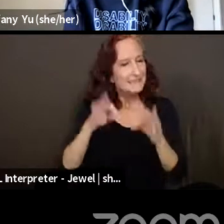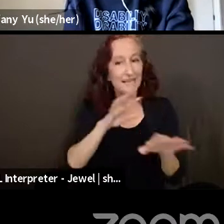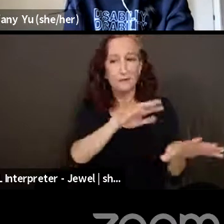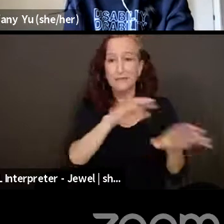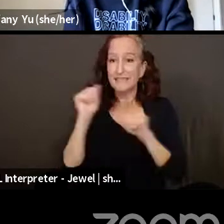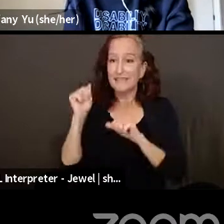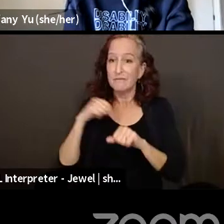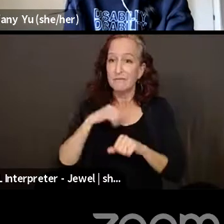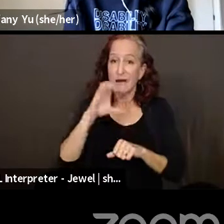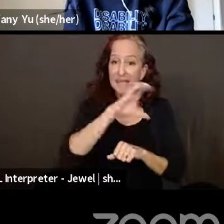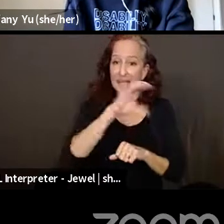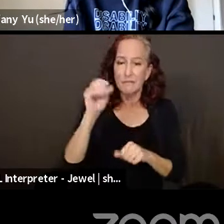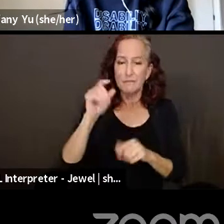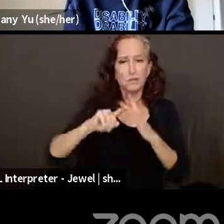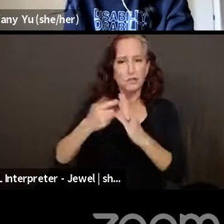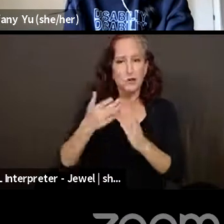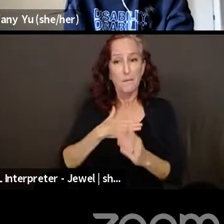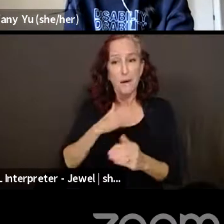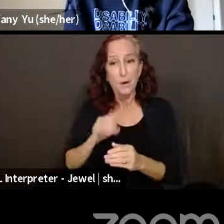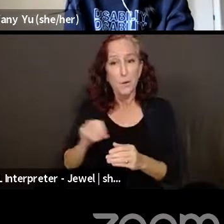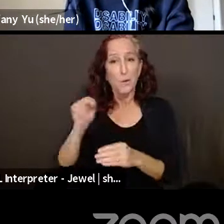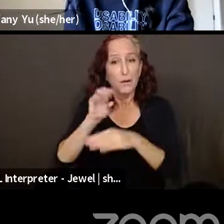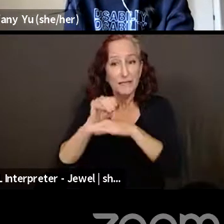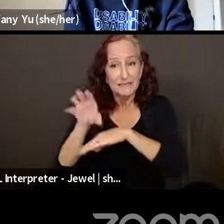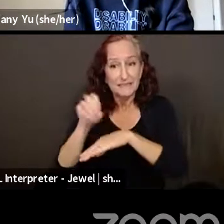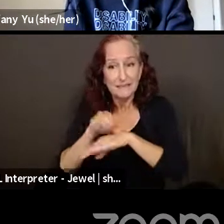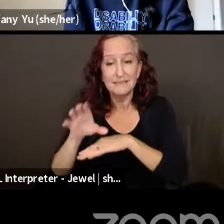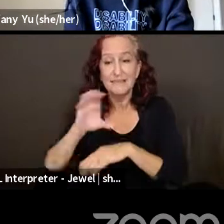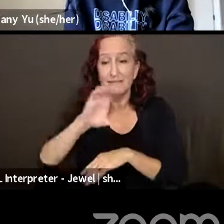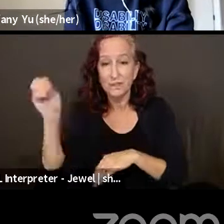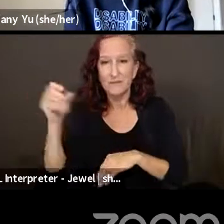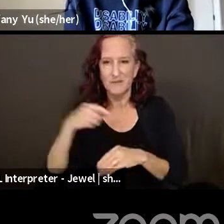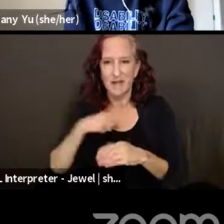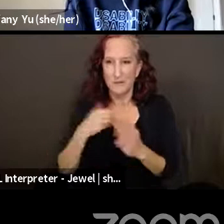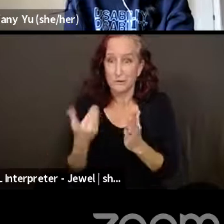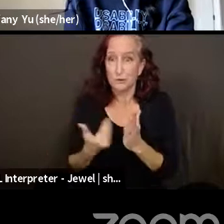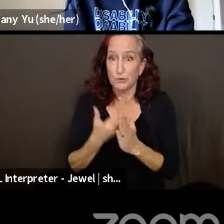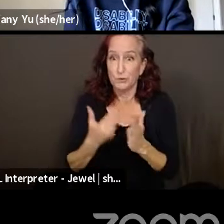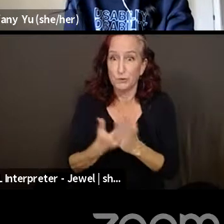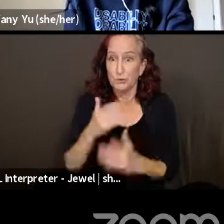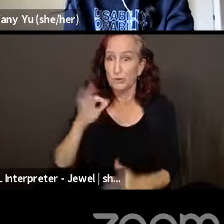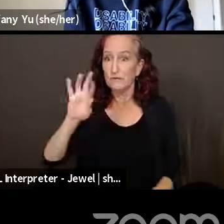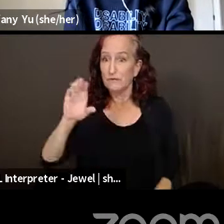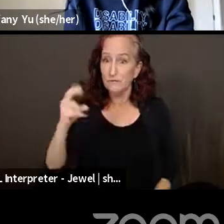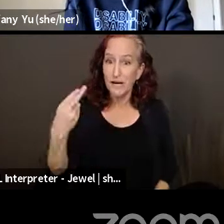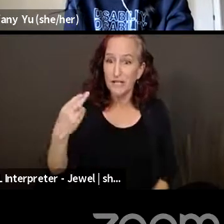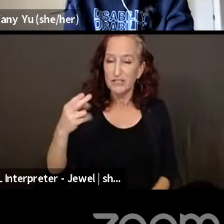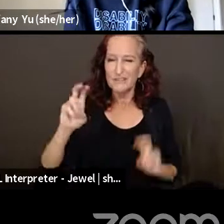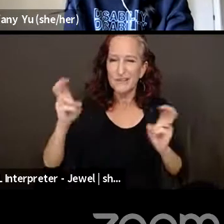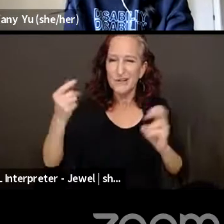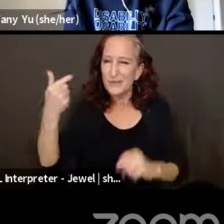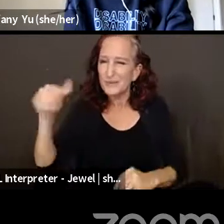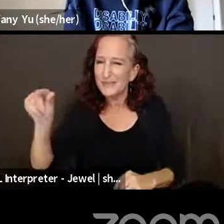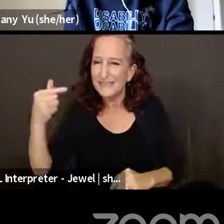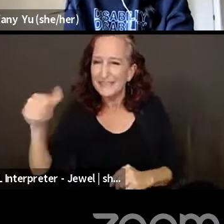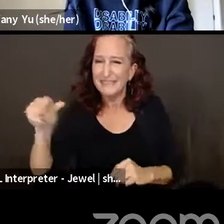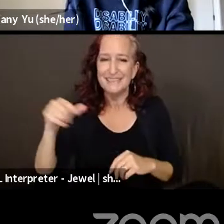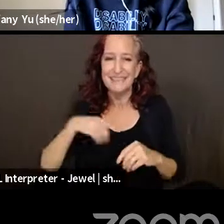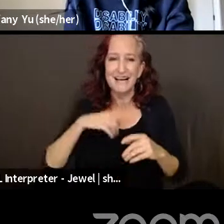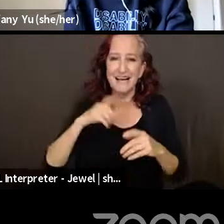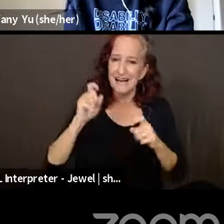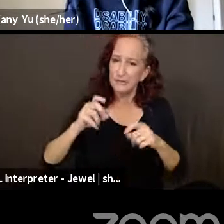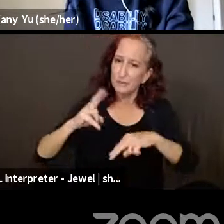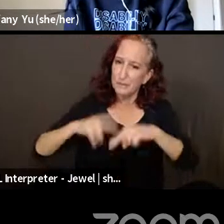firm. But I was new, I was fresh, I was green. I needed to build a profile and name for myself. And there was